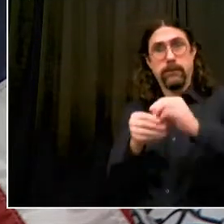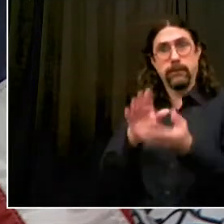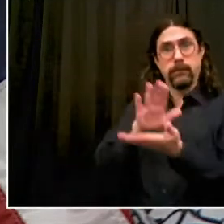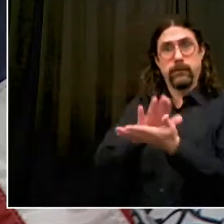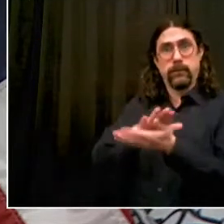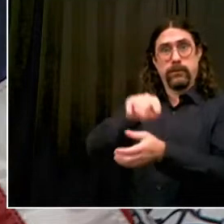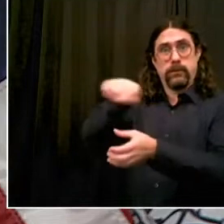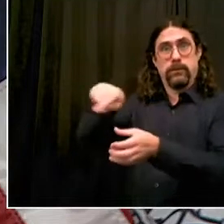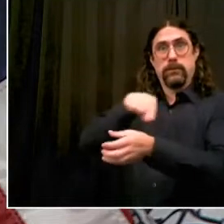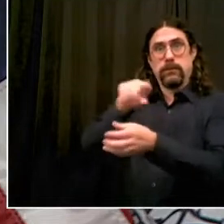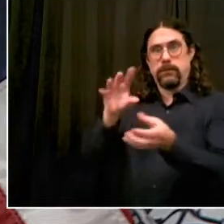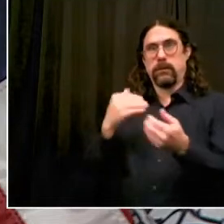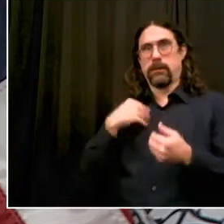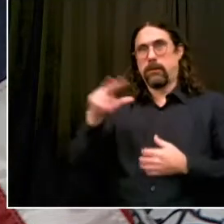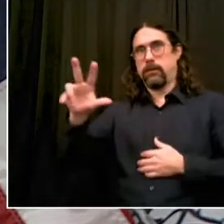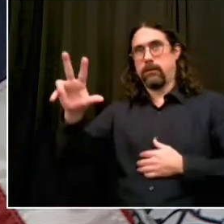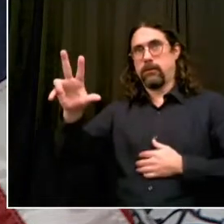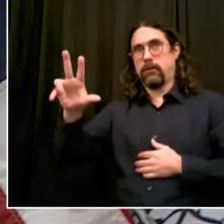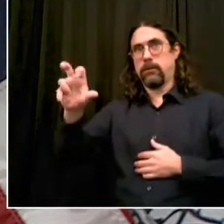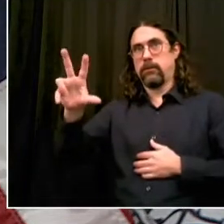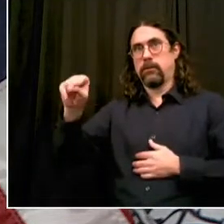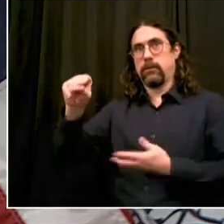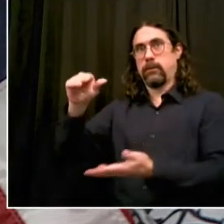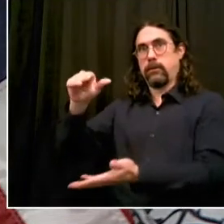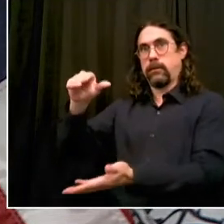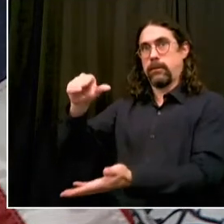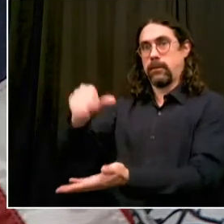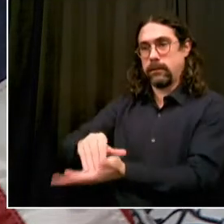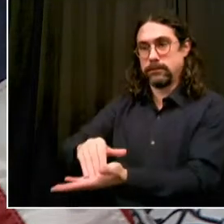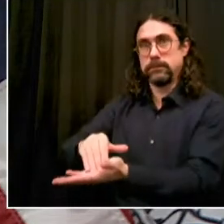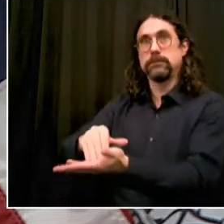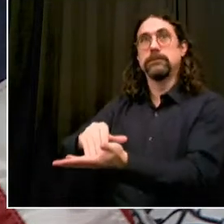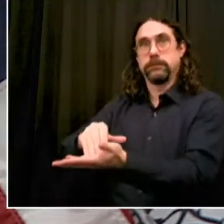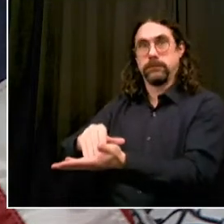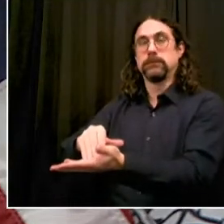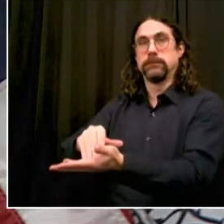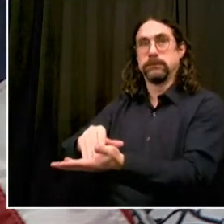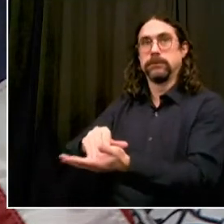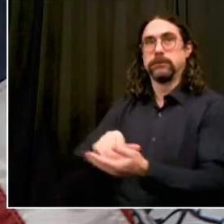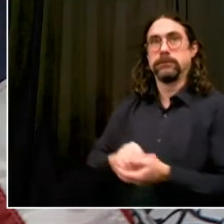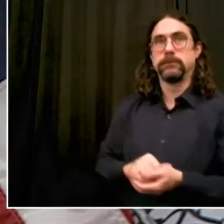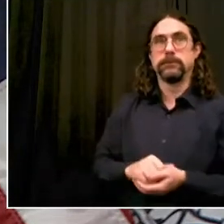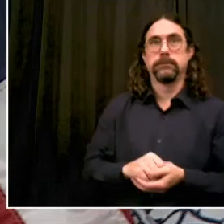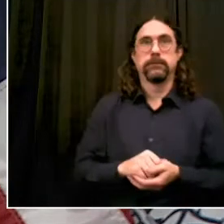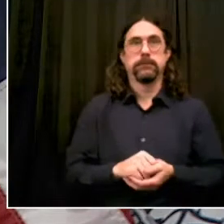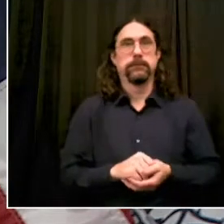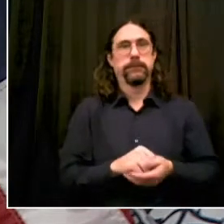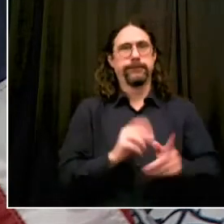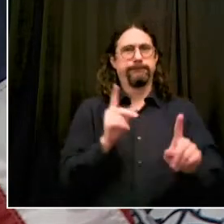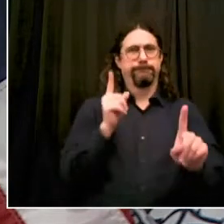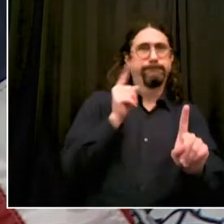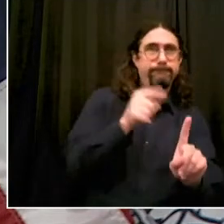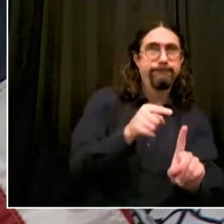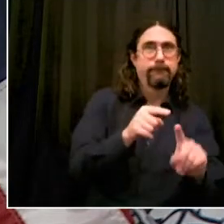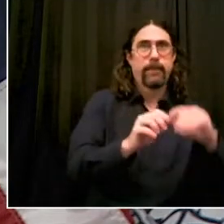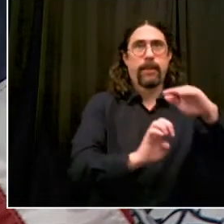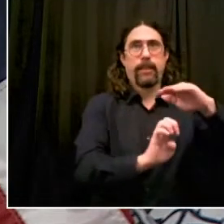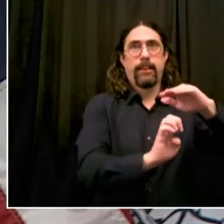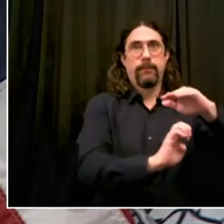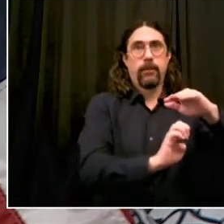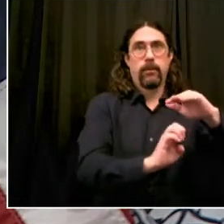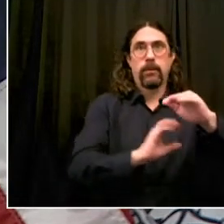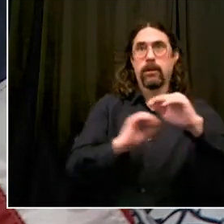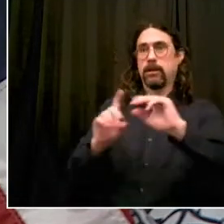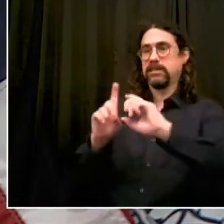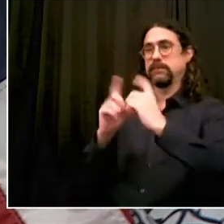believe it's around 190,000. And anyone from that universe will be able to